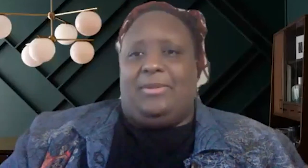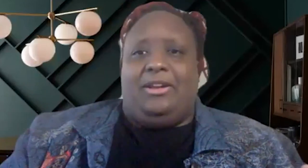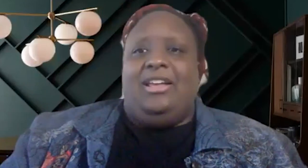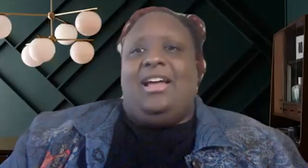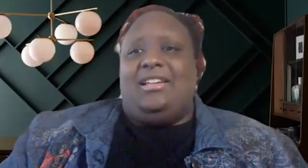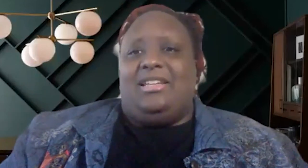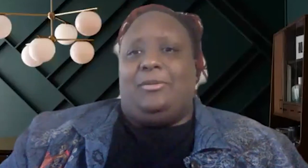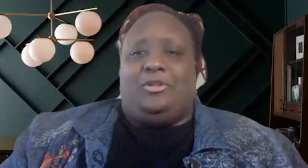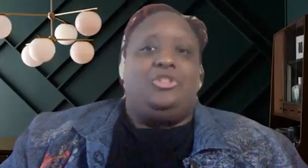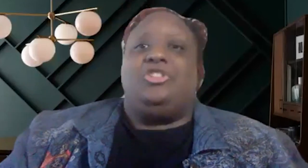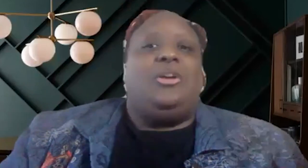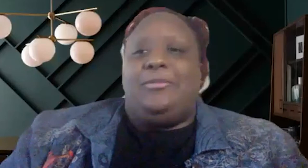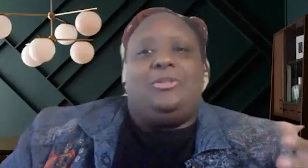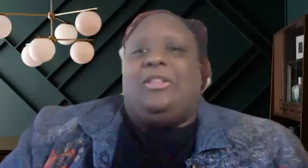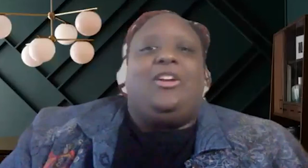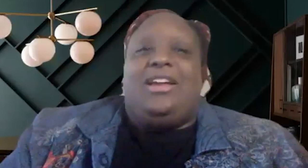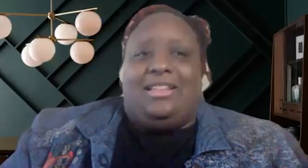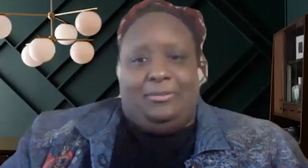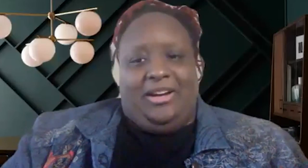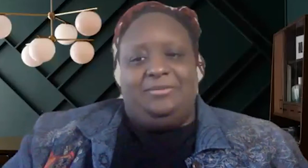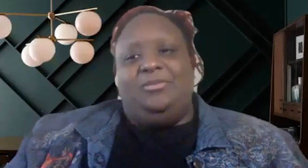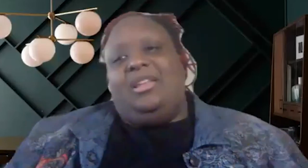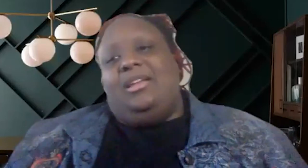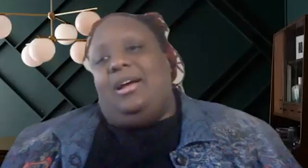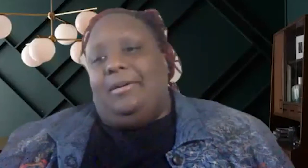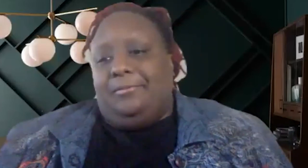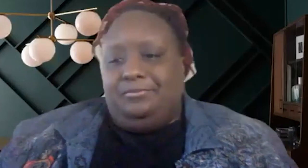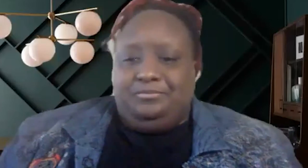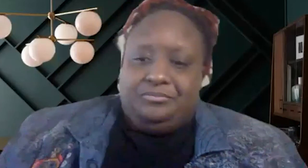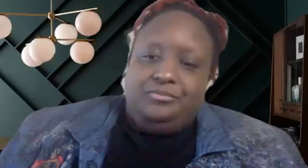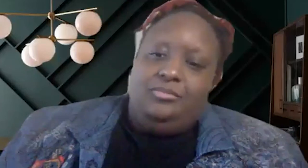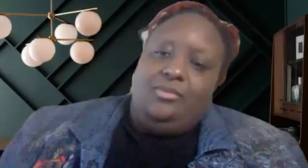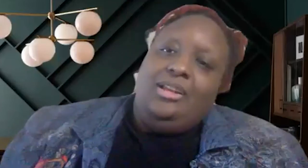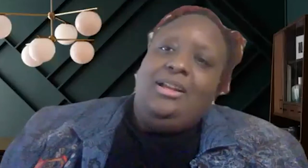things about a disabled person just by looking at them, right?